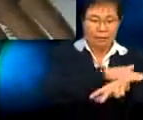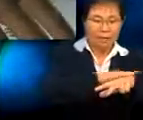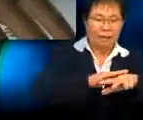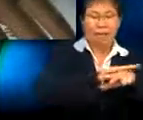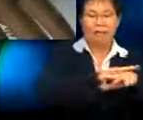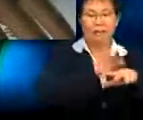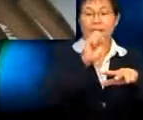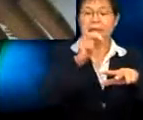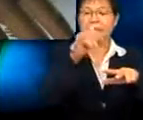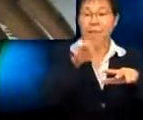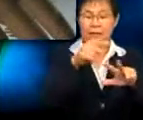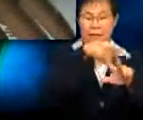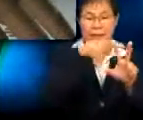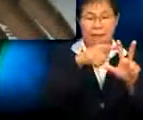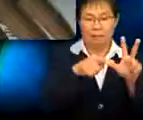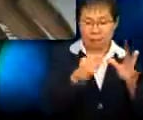and skin.